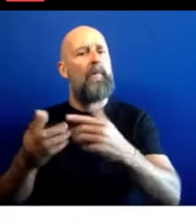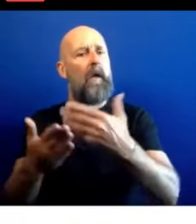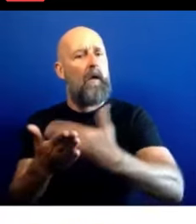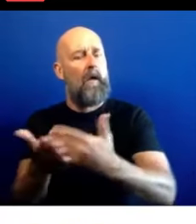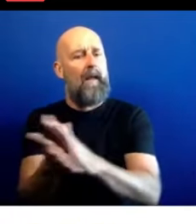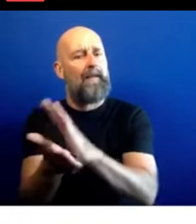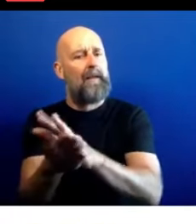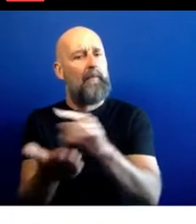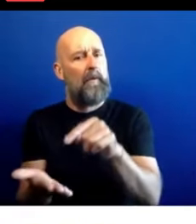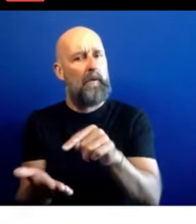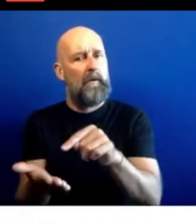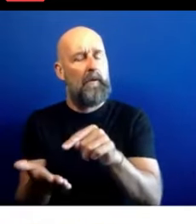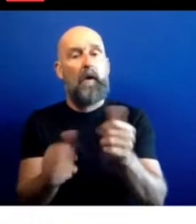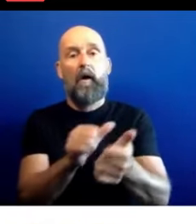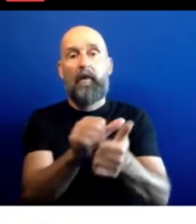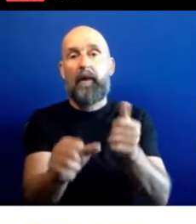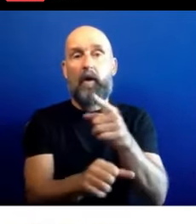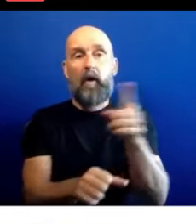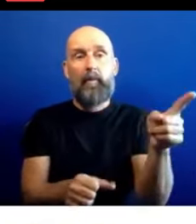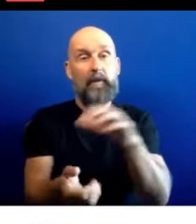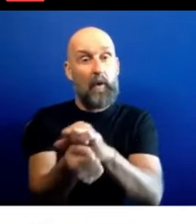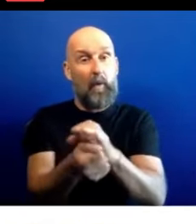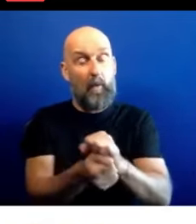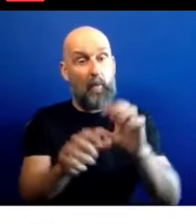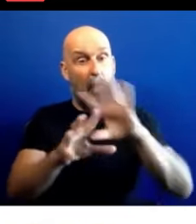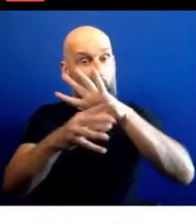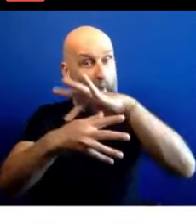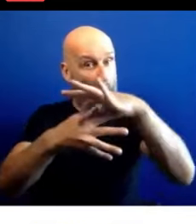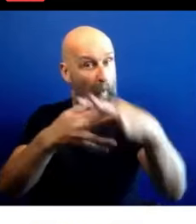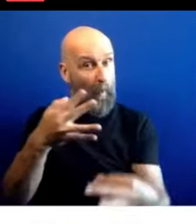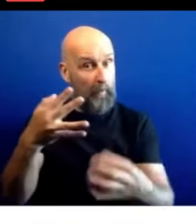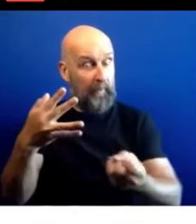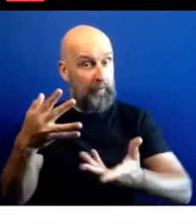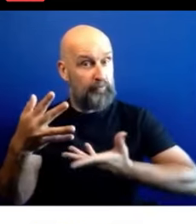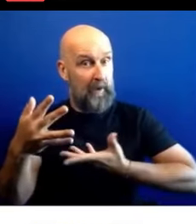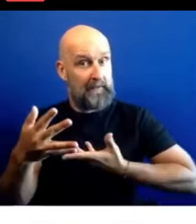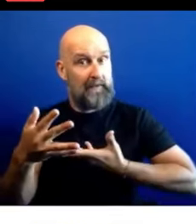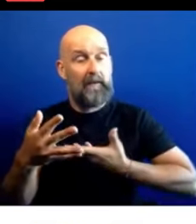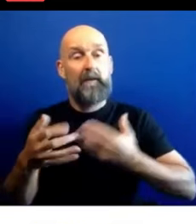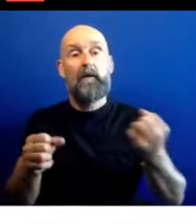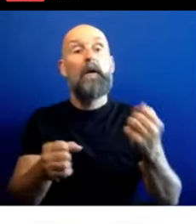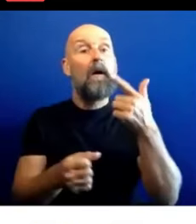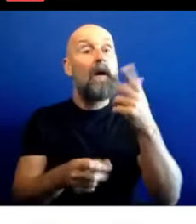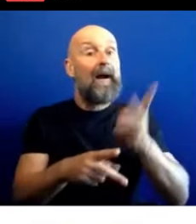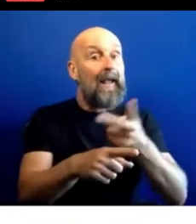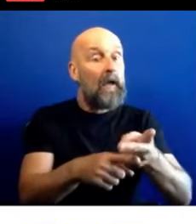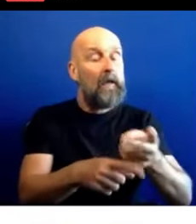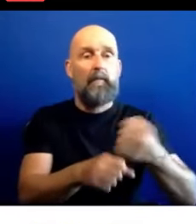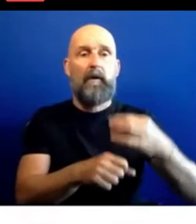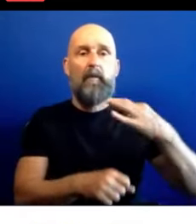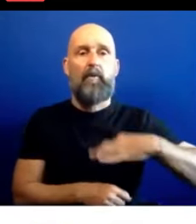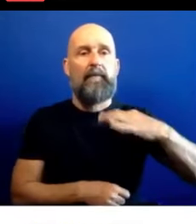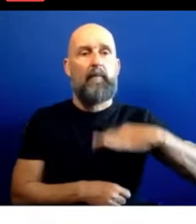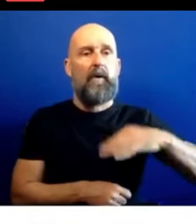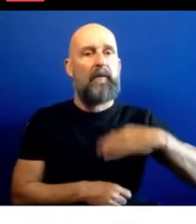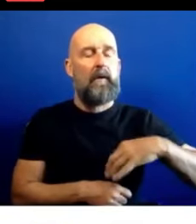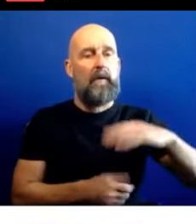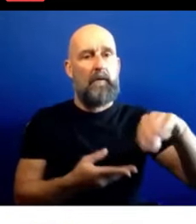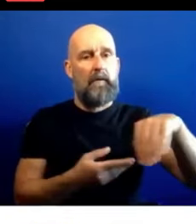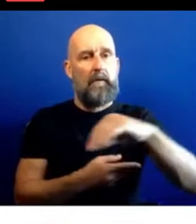The companies own all of these rights and profit when they're used again, not the writer whose